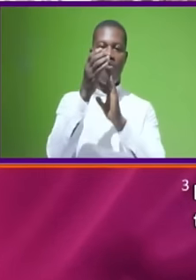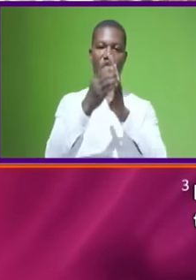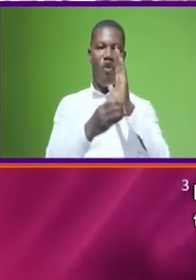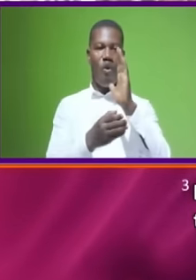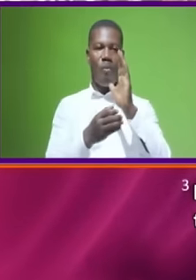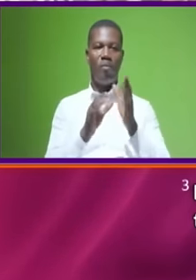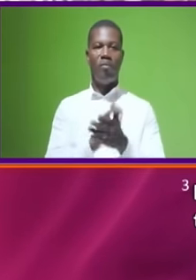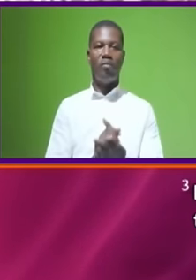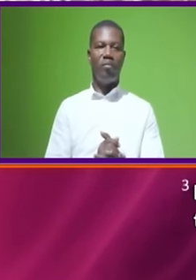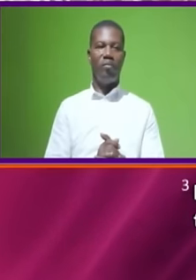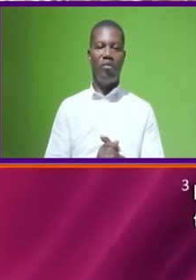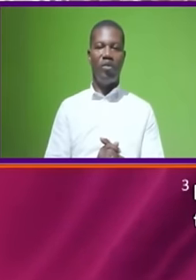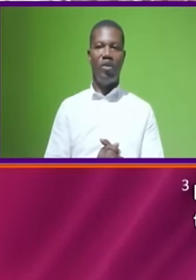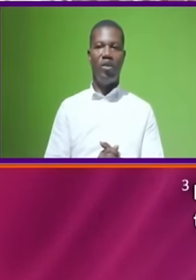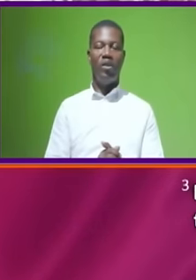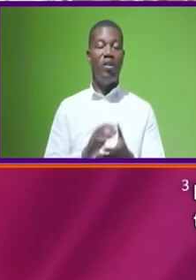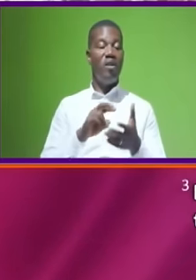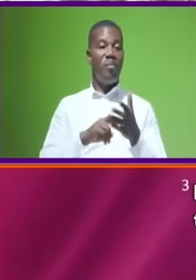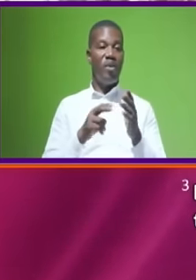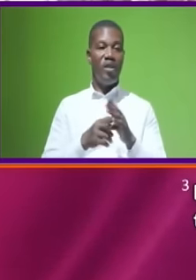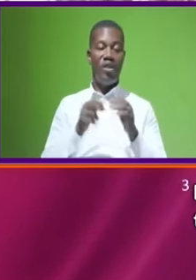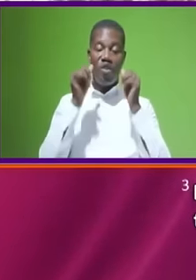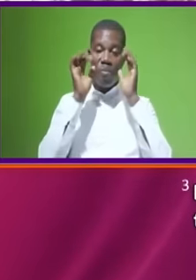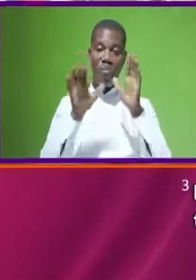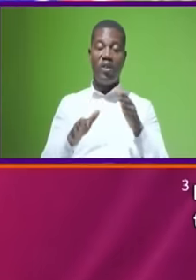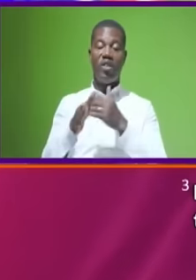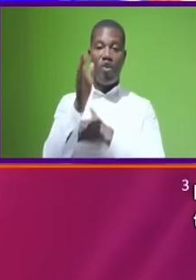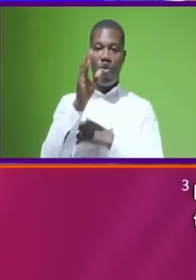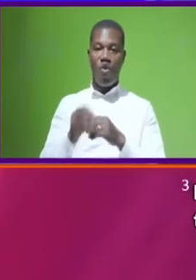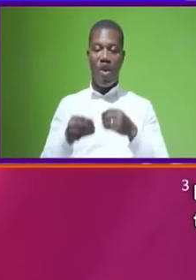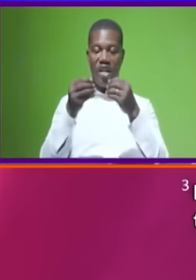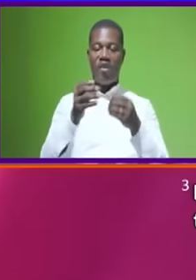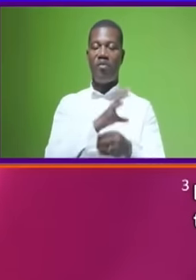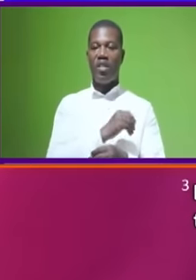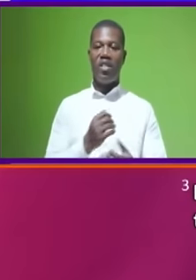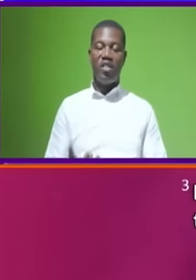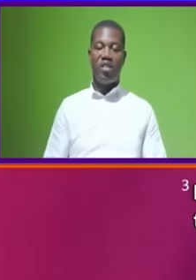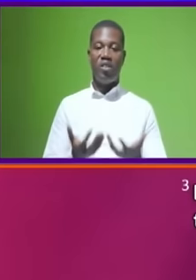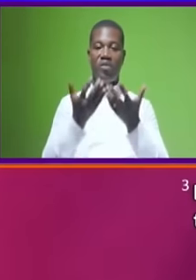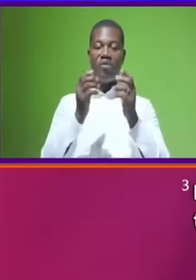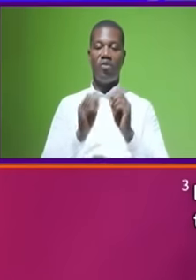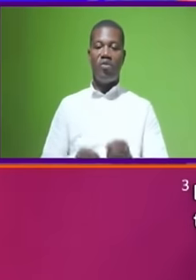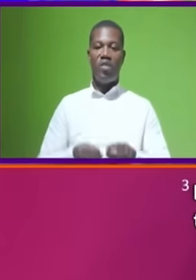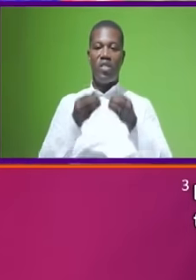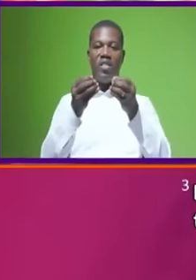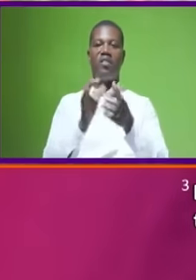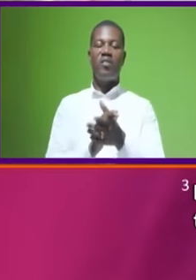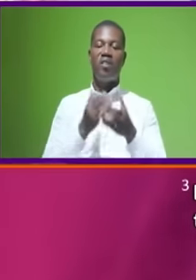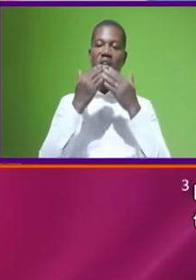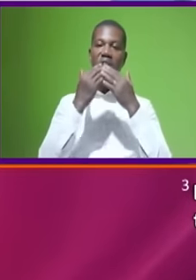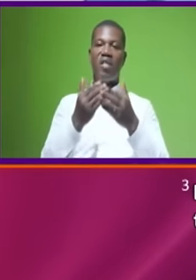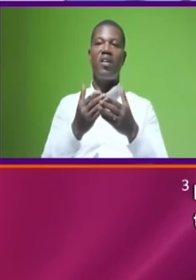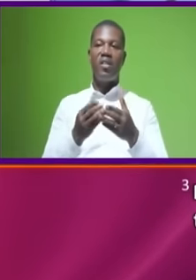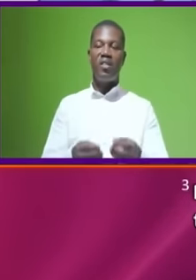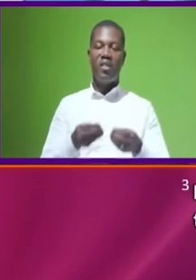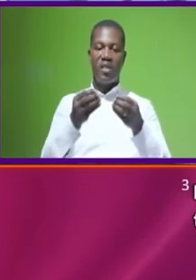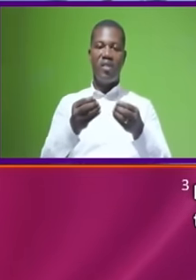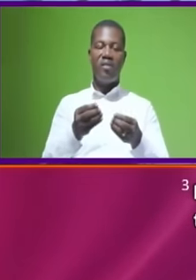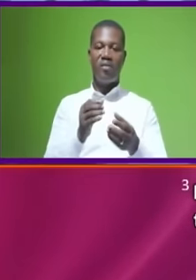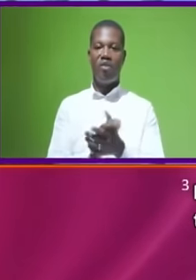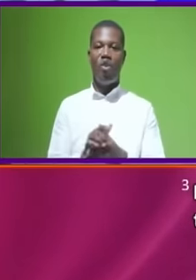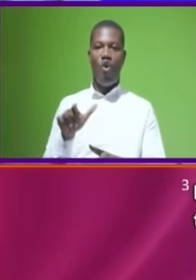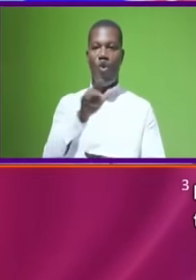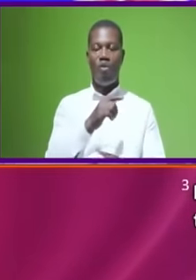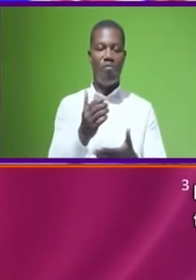fall. Chese wunshira na nyamishira o. Ene wafodi a obo. O thanksgiving now, thanksgiving.